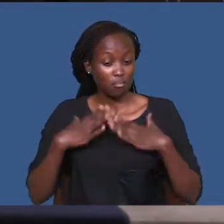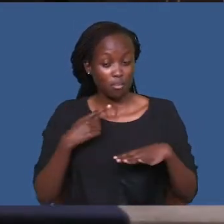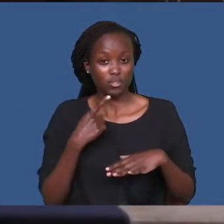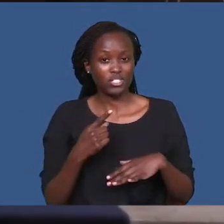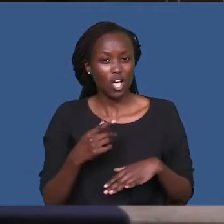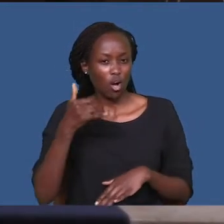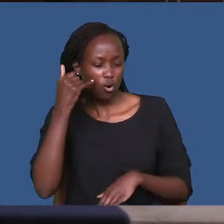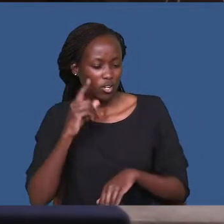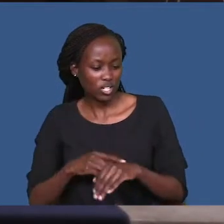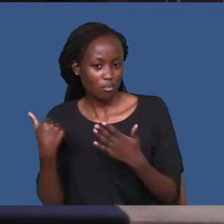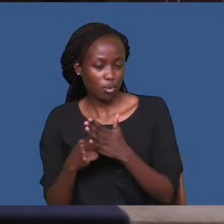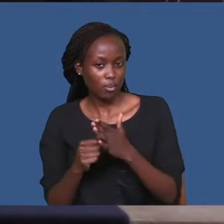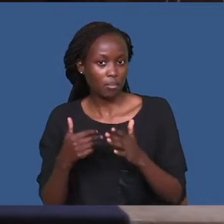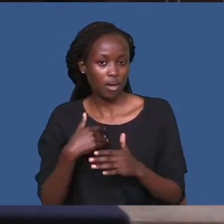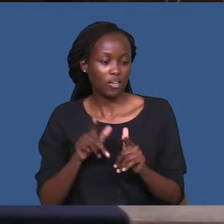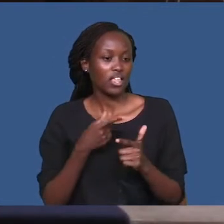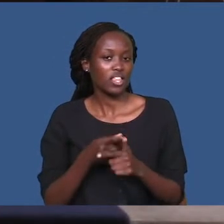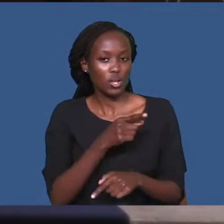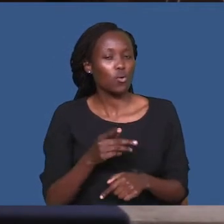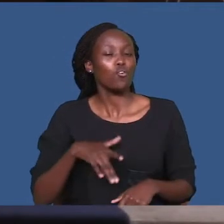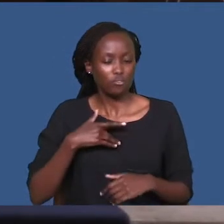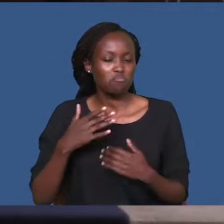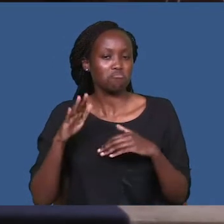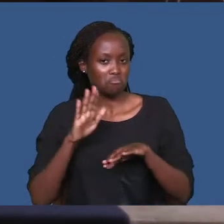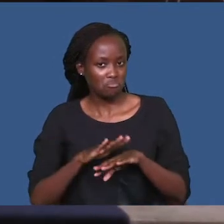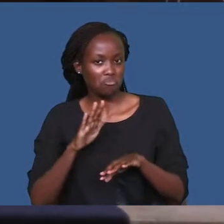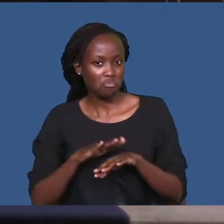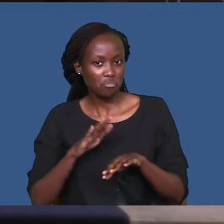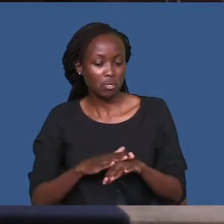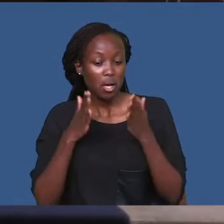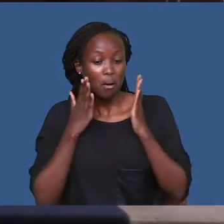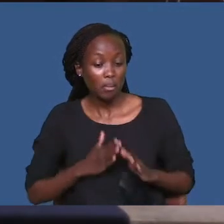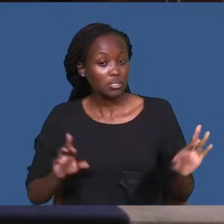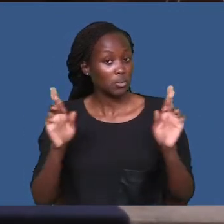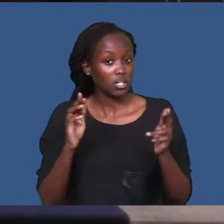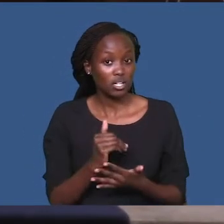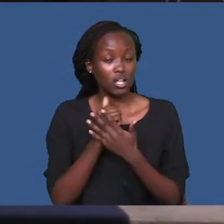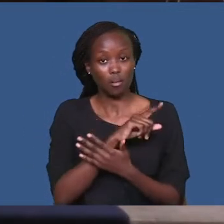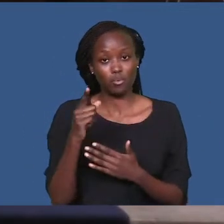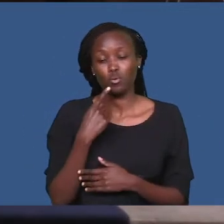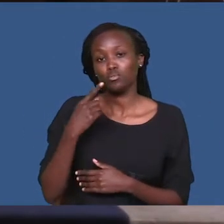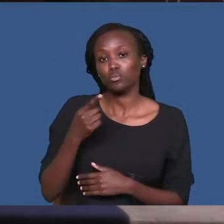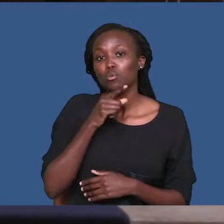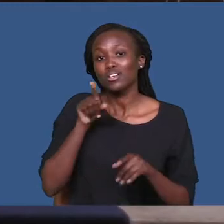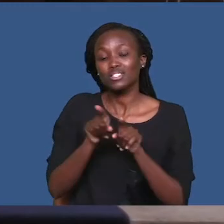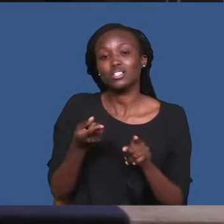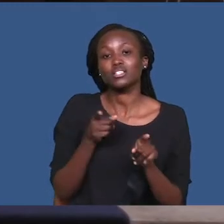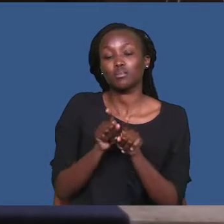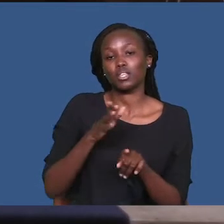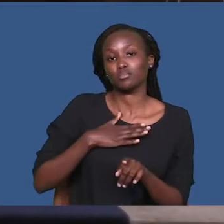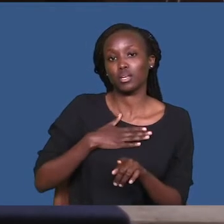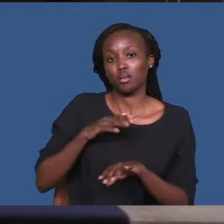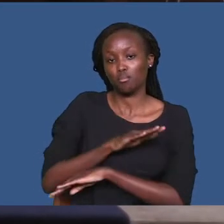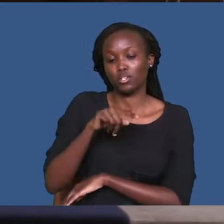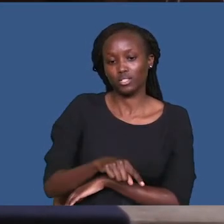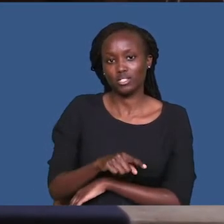is nice to know that someone is really listening to you. My brothers and sisters, this morning, I want to encourage you. Do not sit